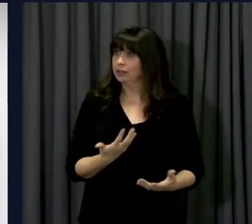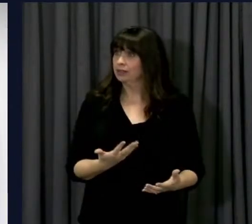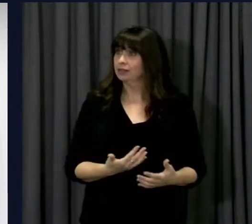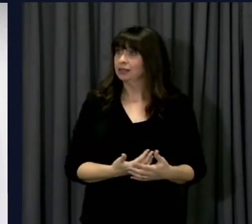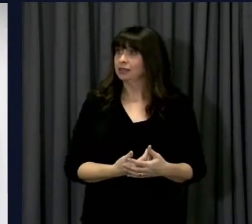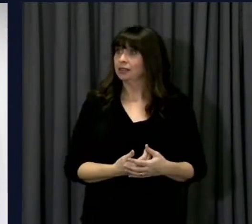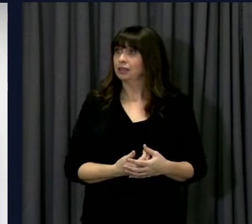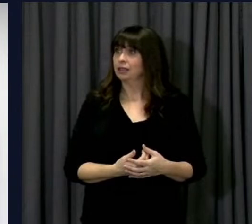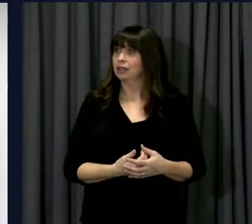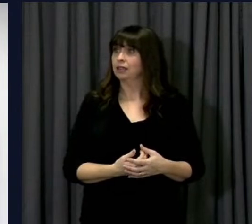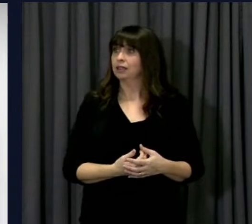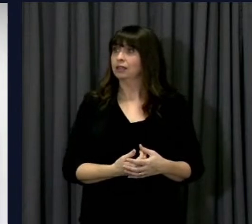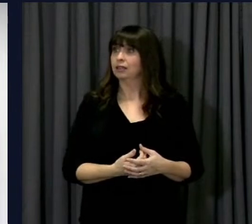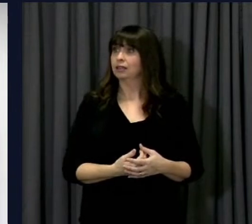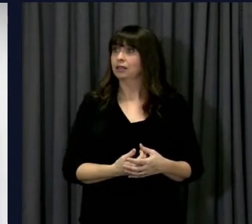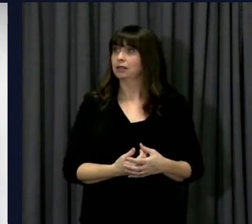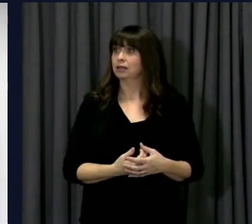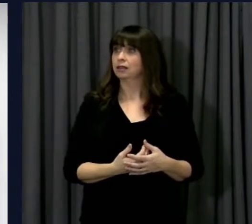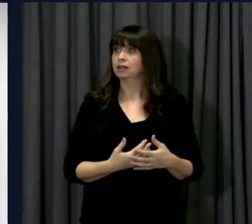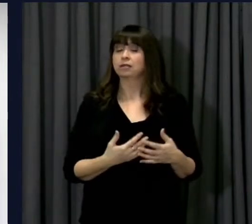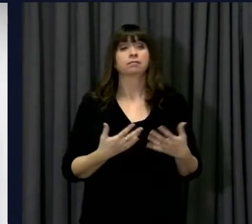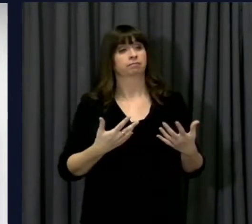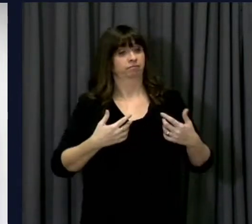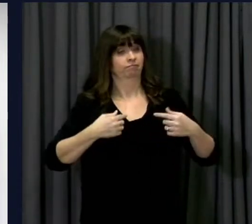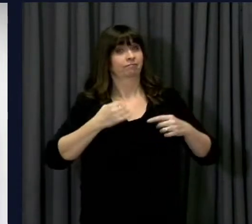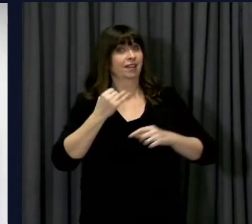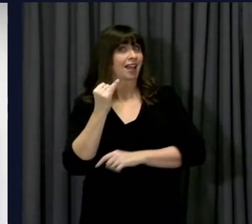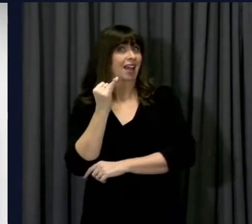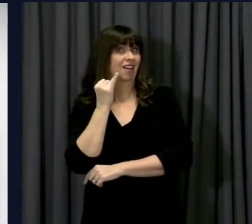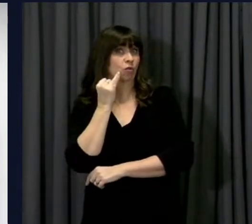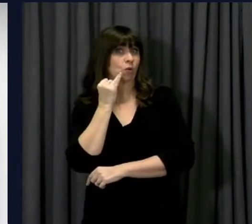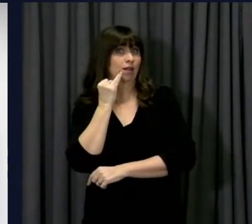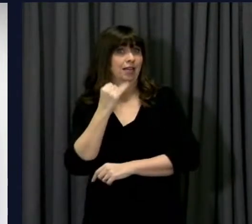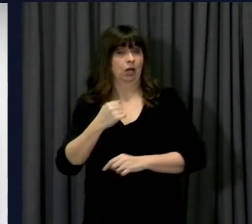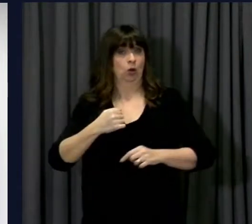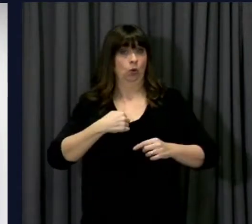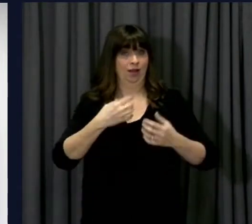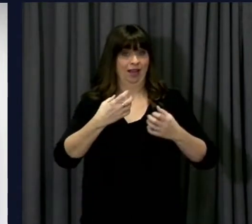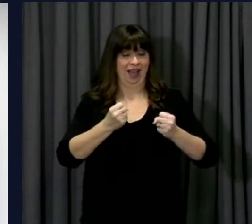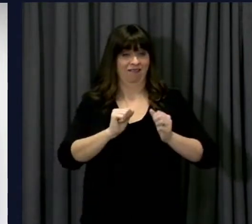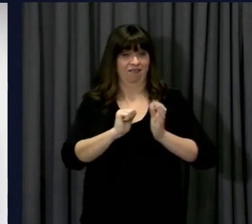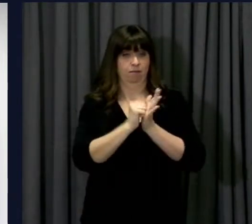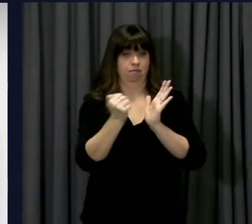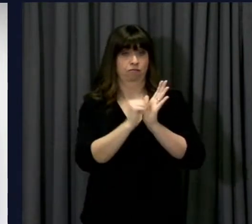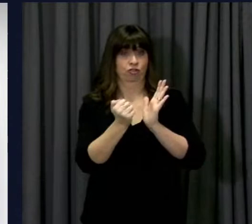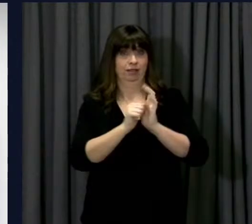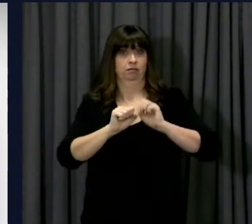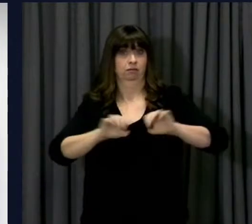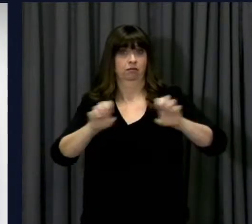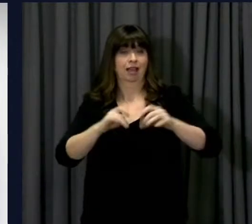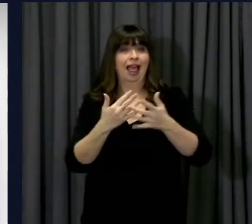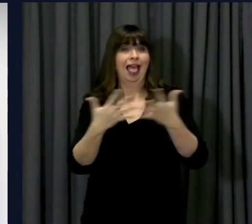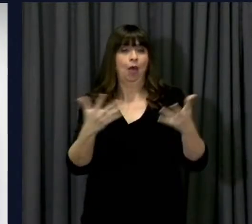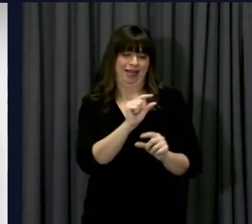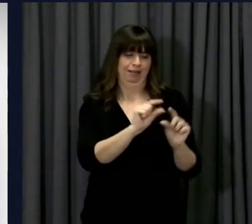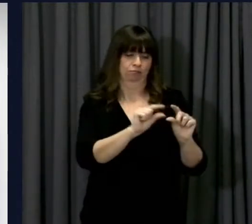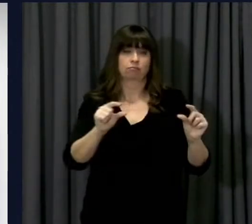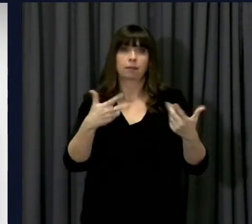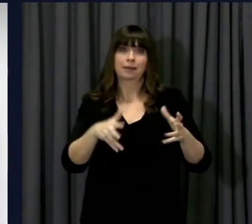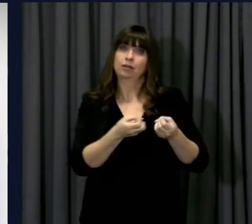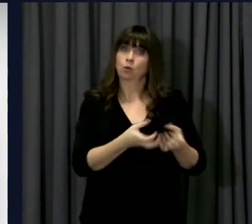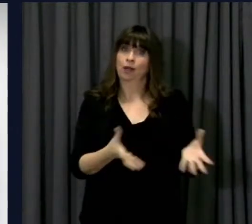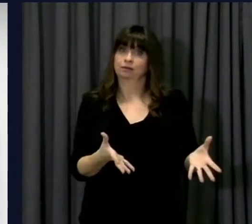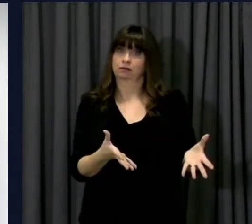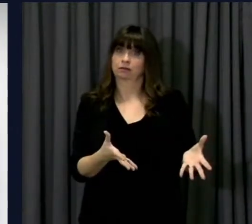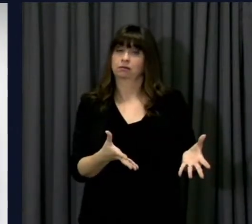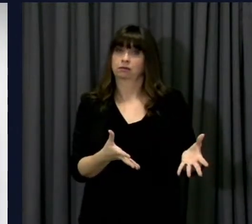James, that'd be helpful to deal with. So we publish every week now wastage rates, and we have extraordinarily efficient process